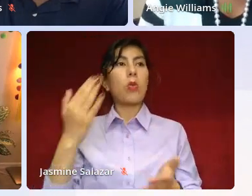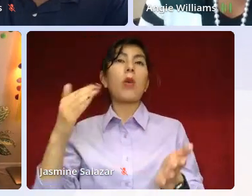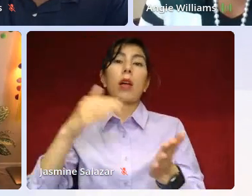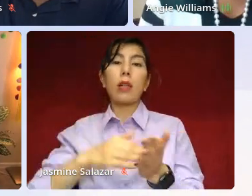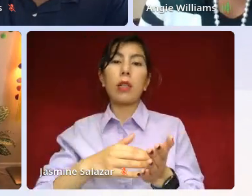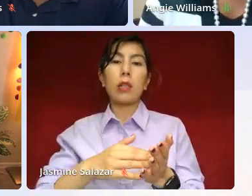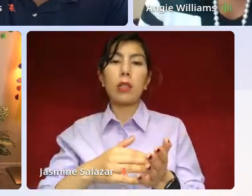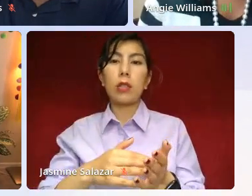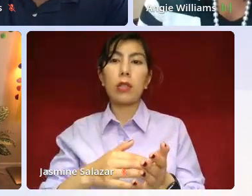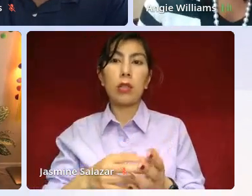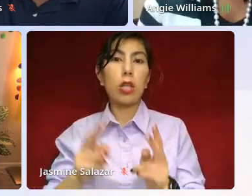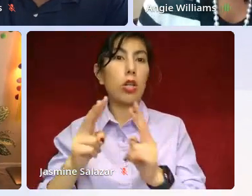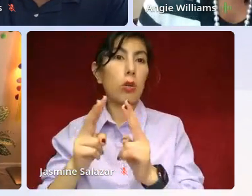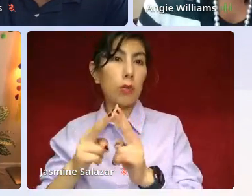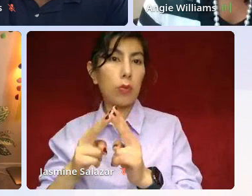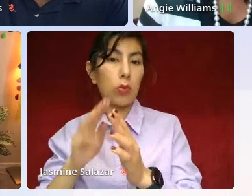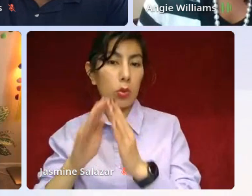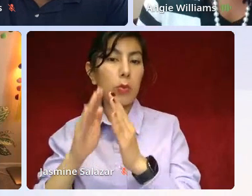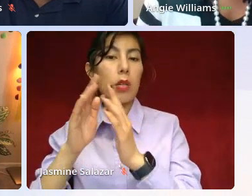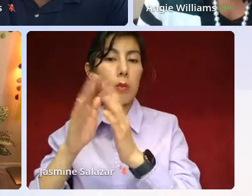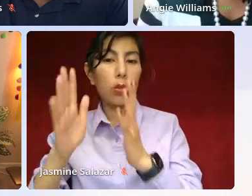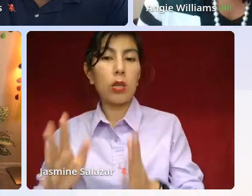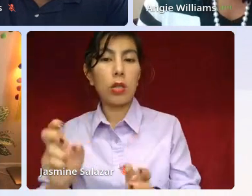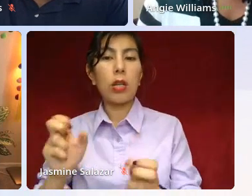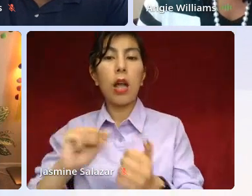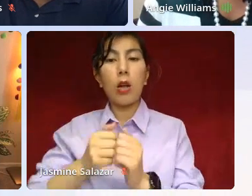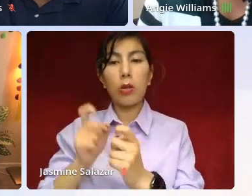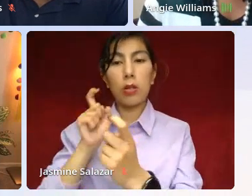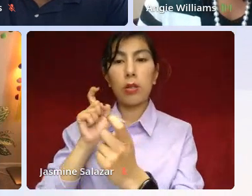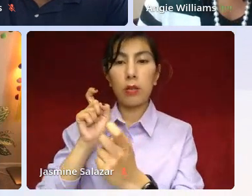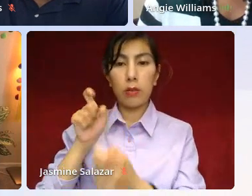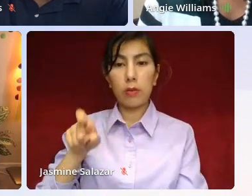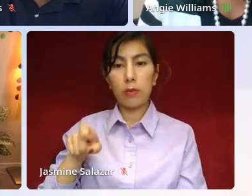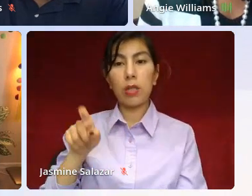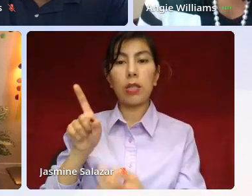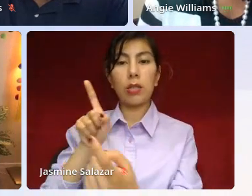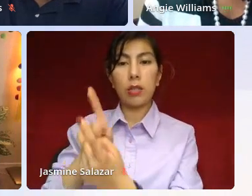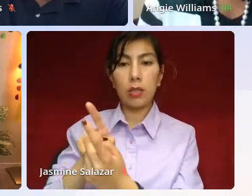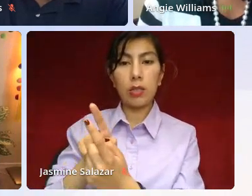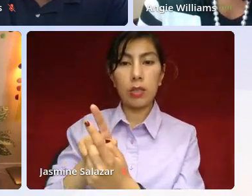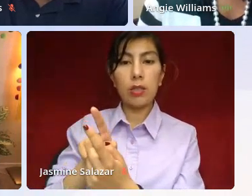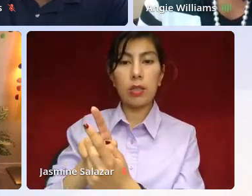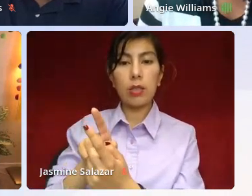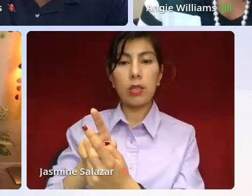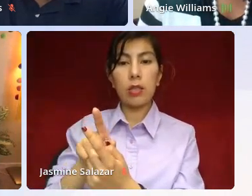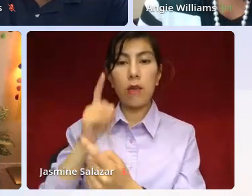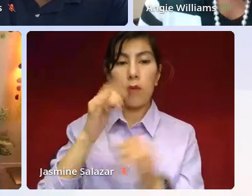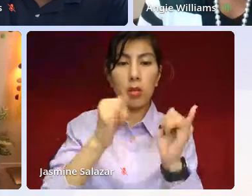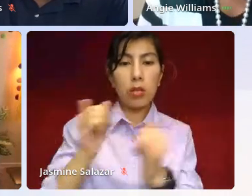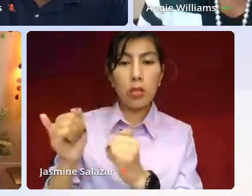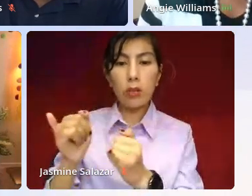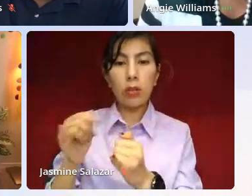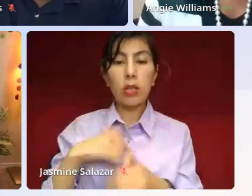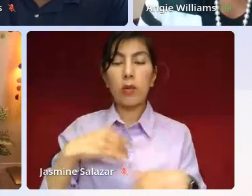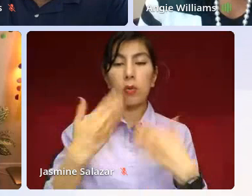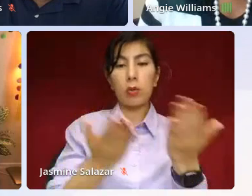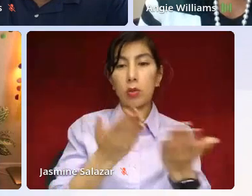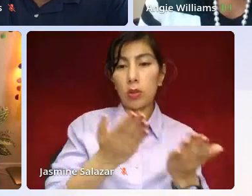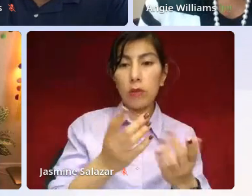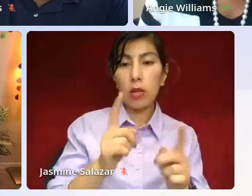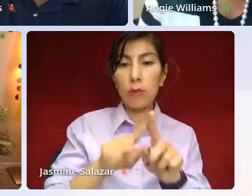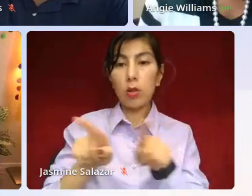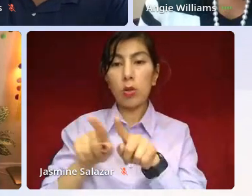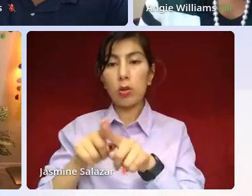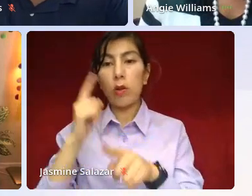community partners and how we could meet the needs, not only for our individuals that we were serving, but for our